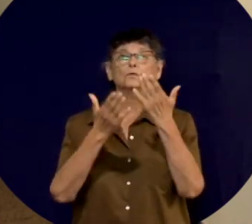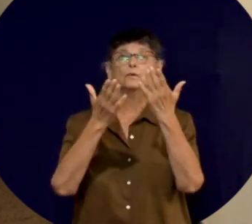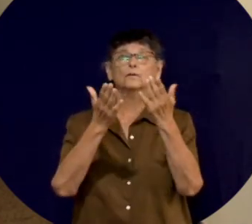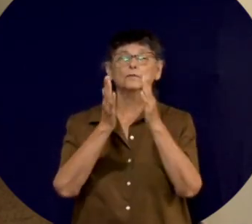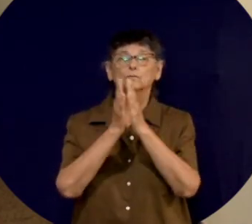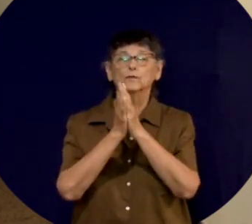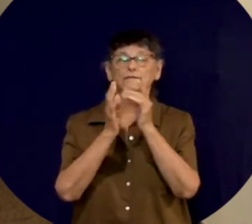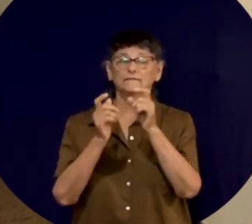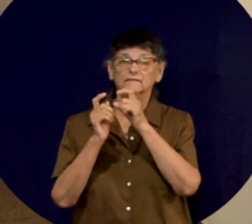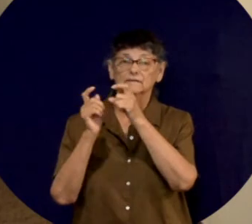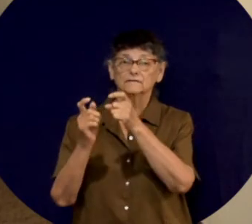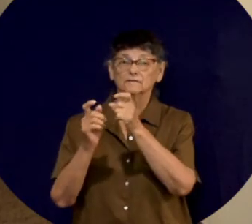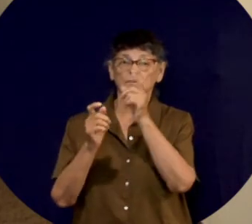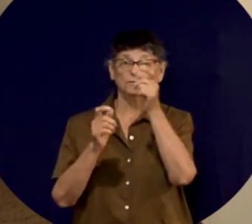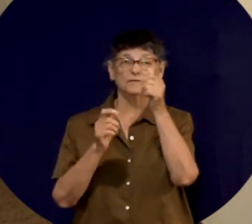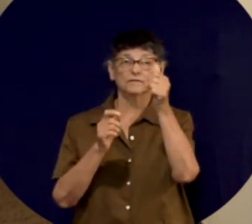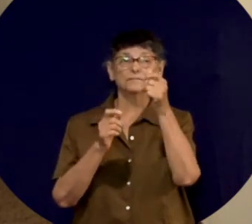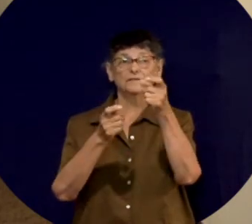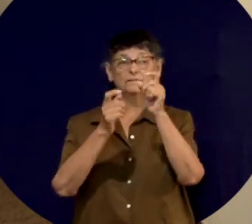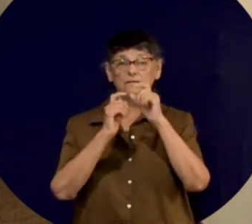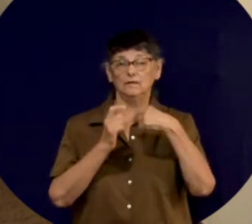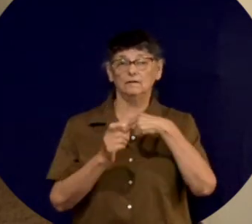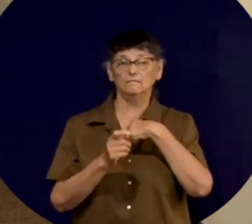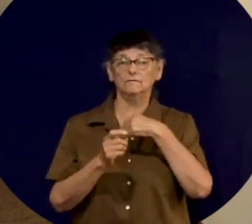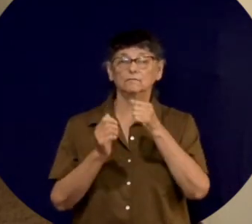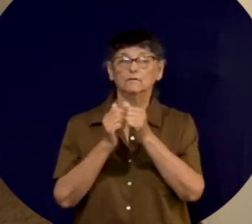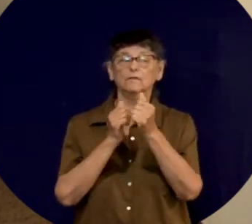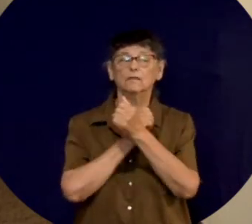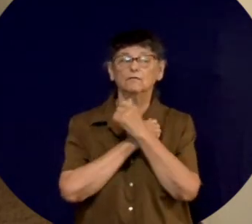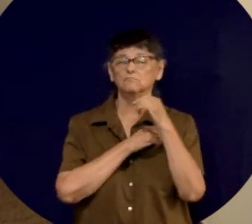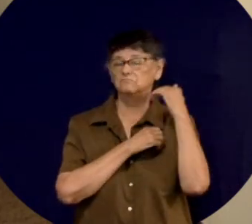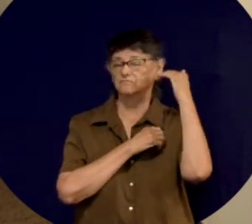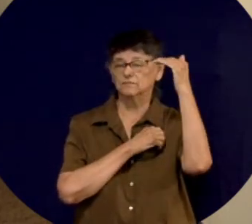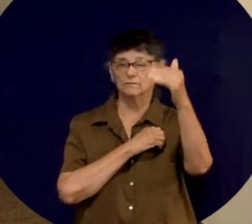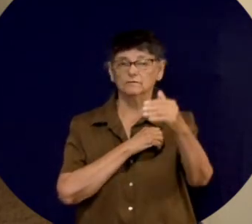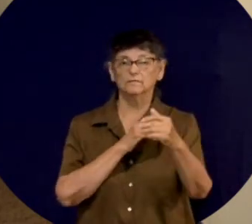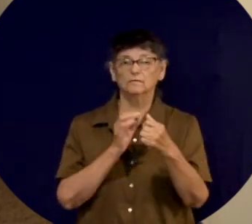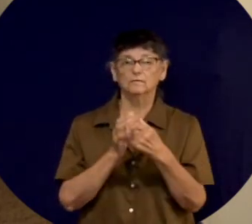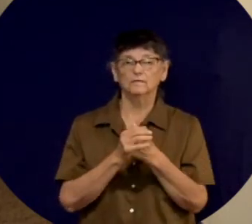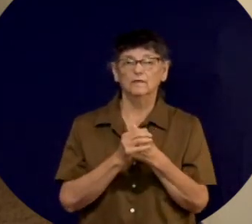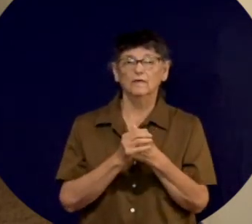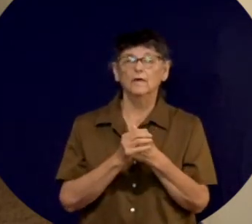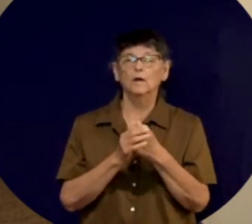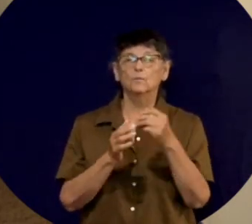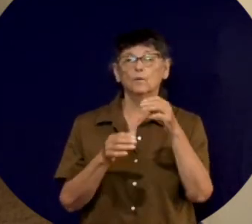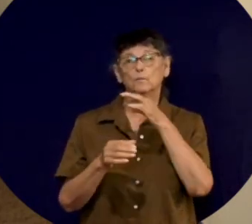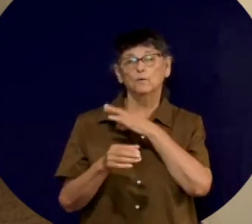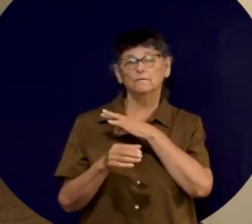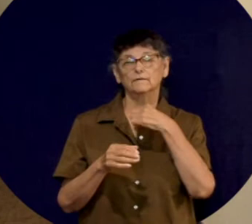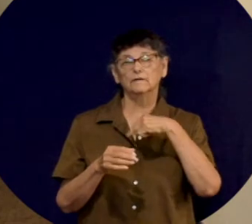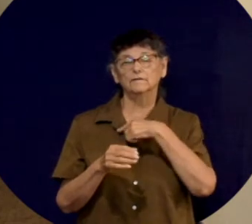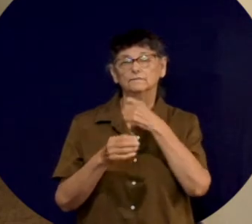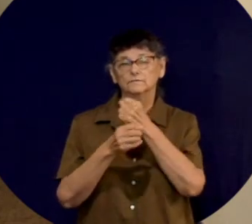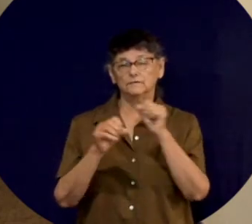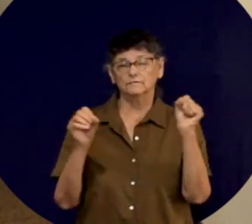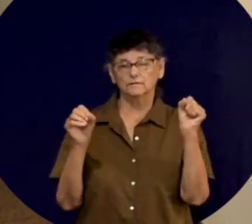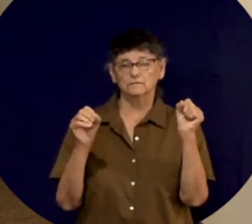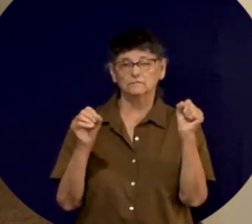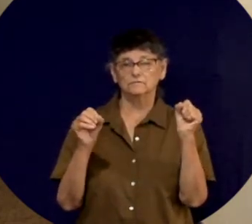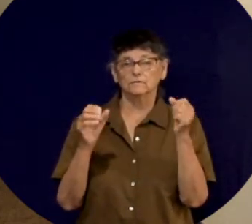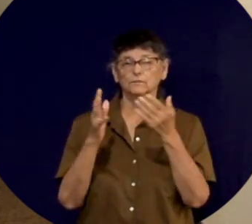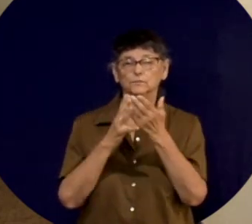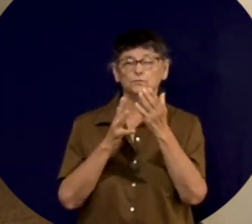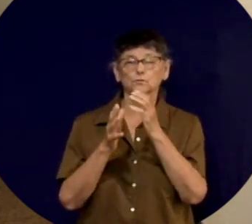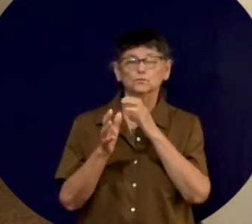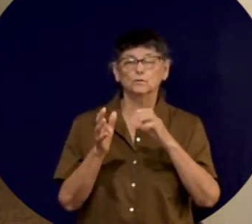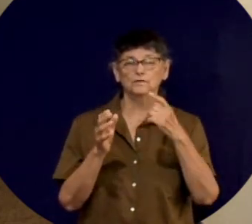pray, that this gift, which he himself gave us with love beyond all telling, may profit us for salvation,